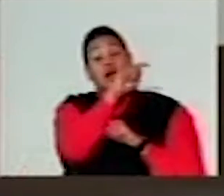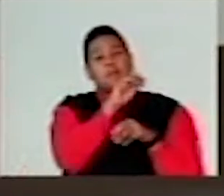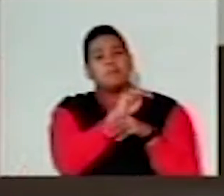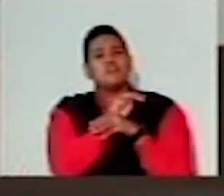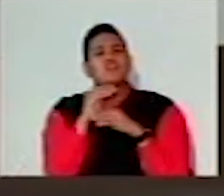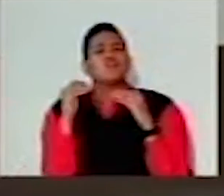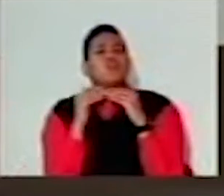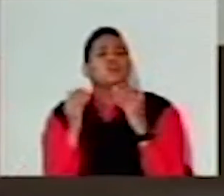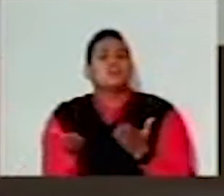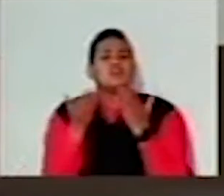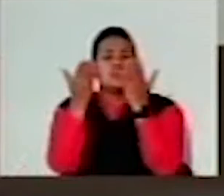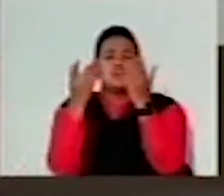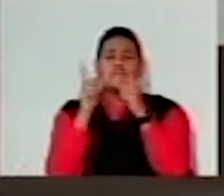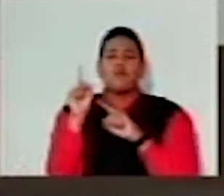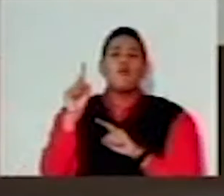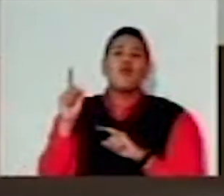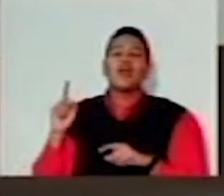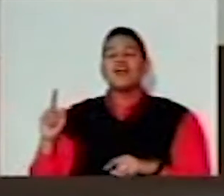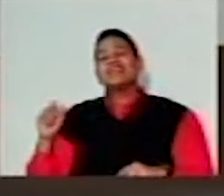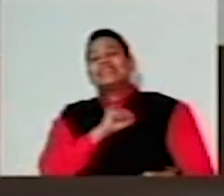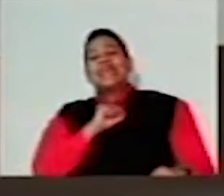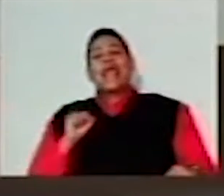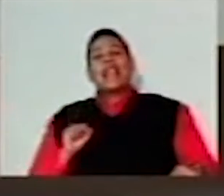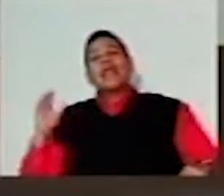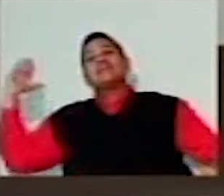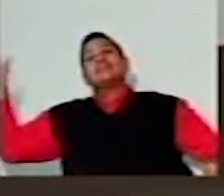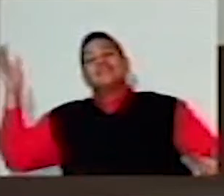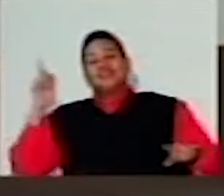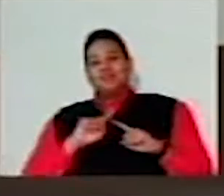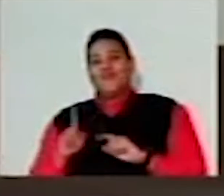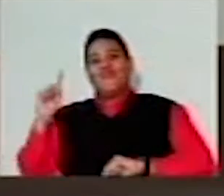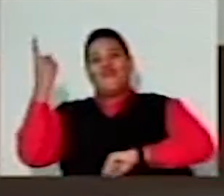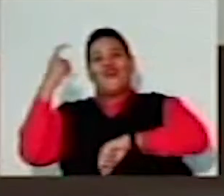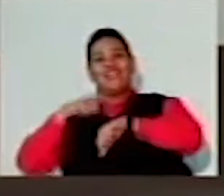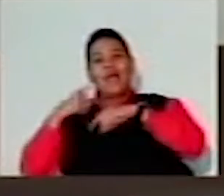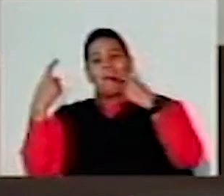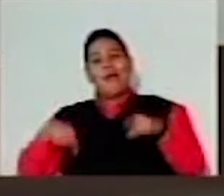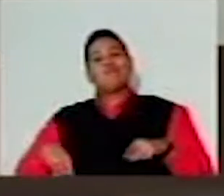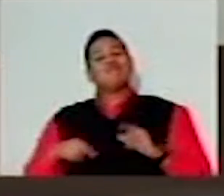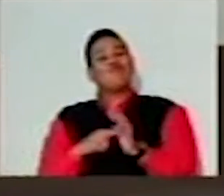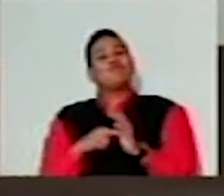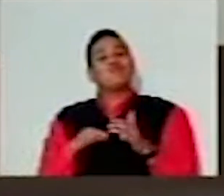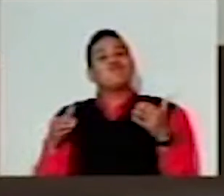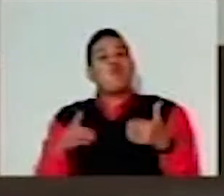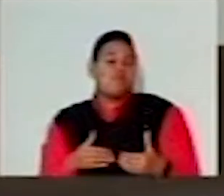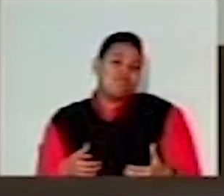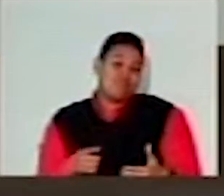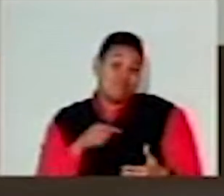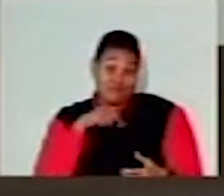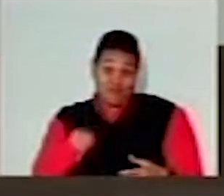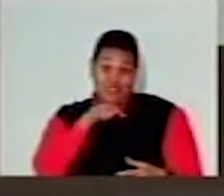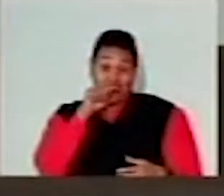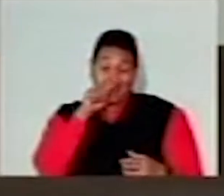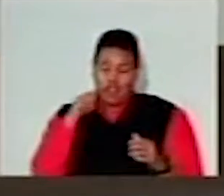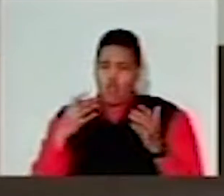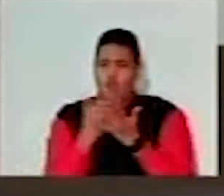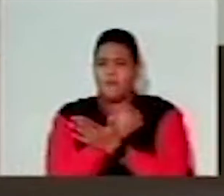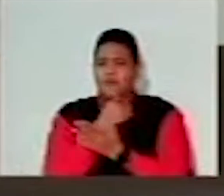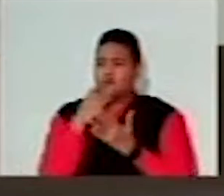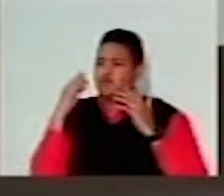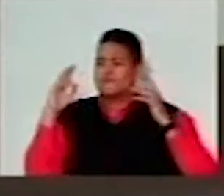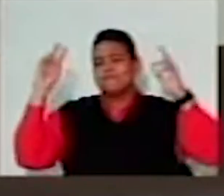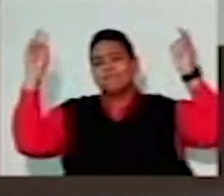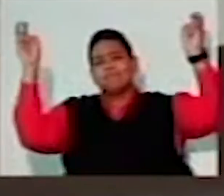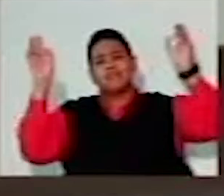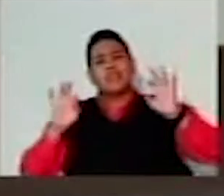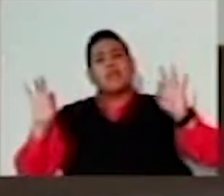have presented from the upper house. So this is an opportunity, Mr. Speaker, to highlight the